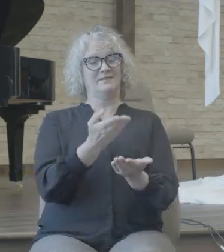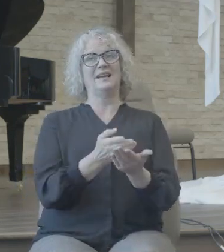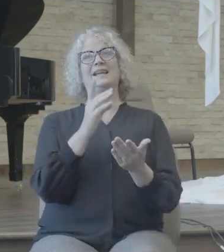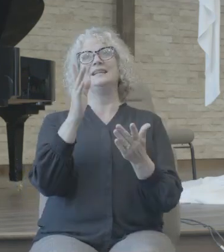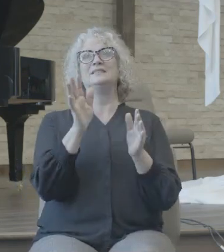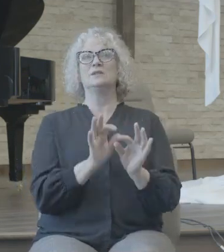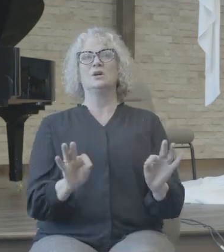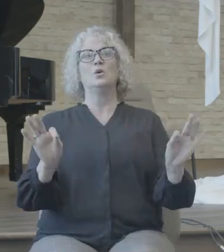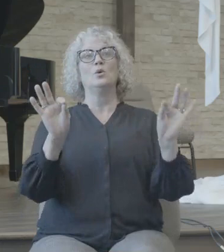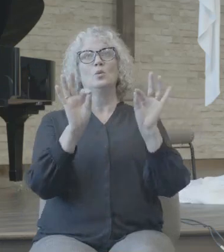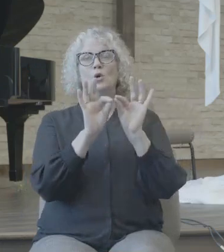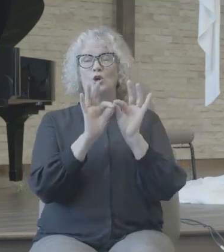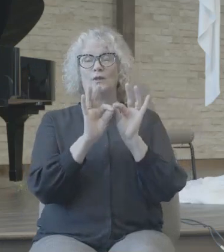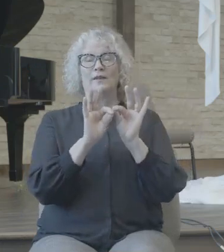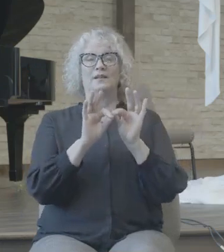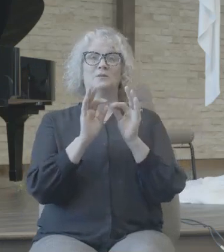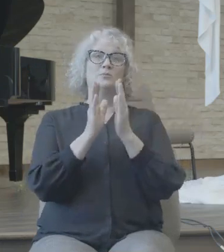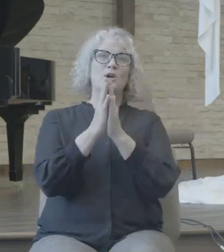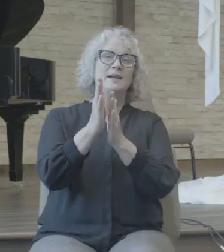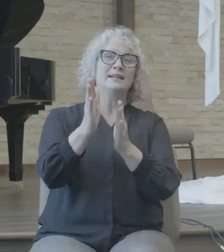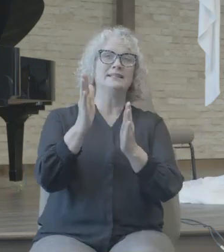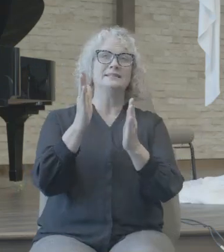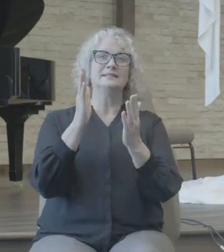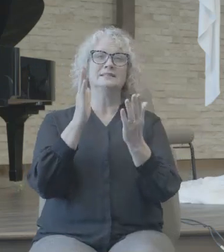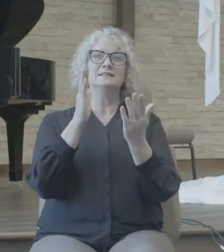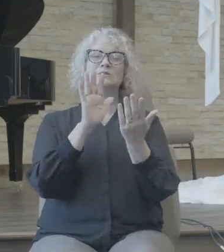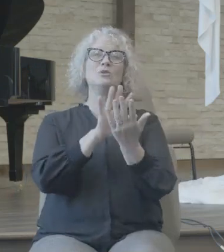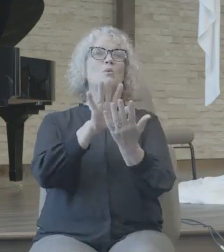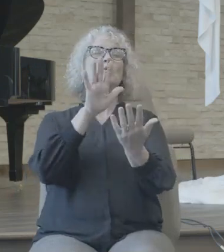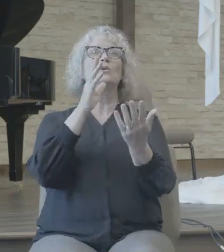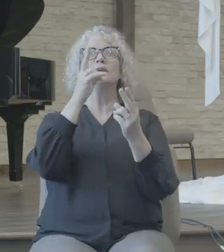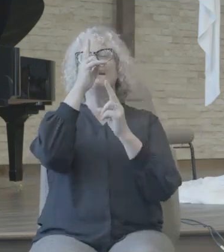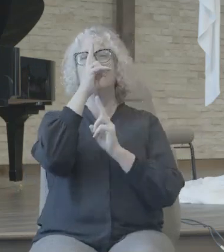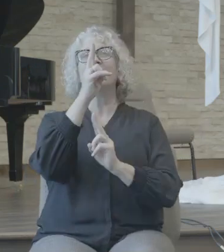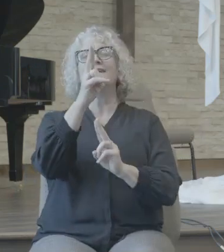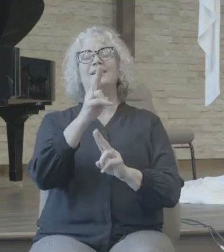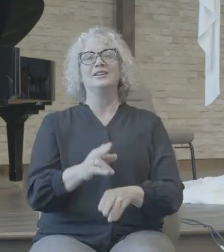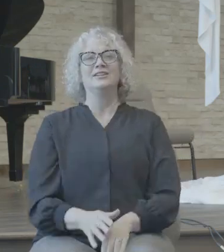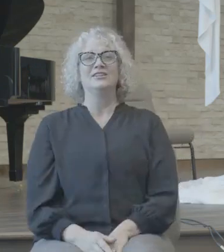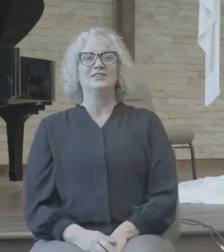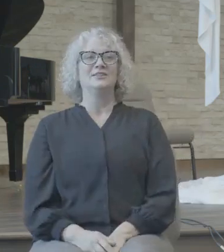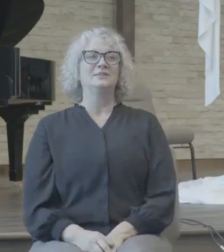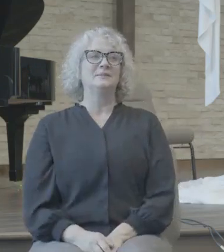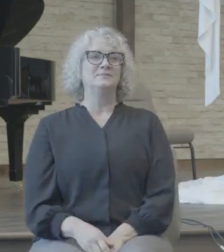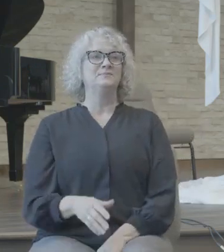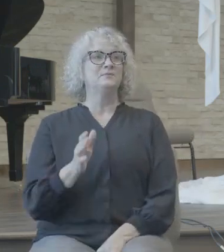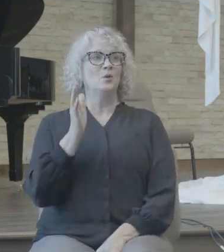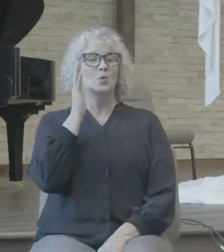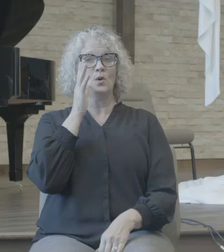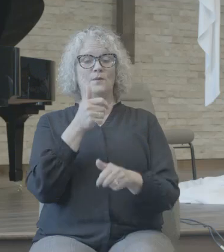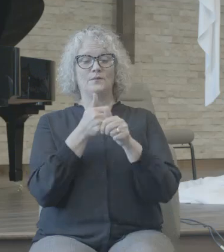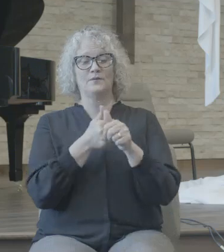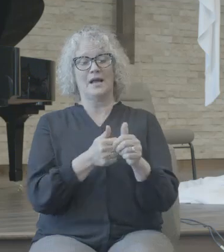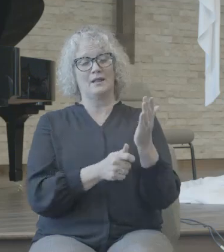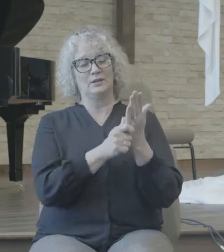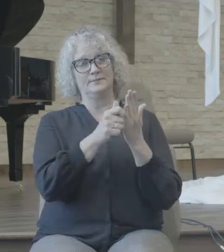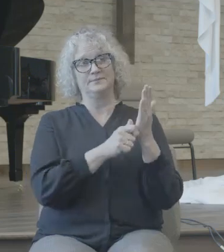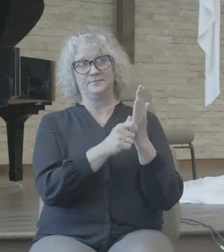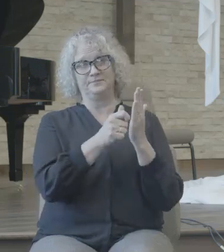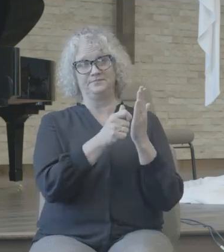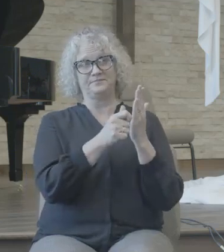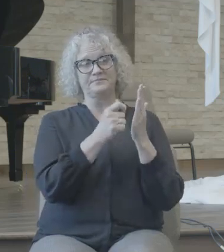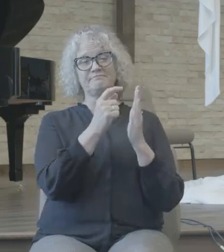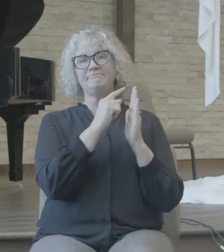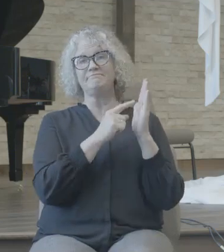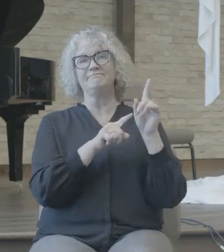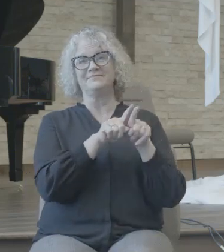us giving Him praise, glory, and honor. We'll follow the order of service that you find on the screens,